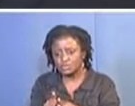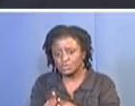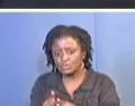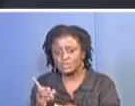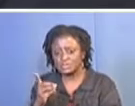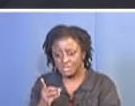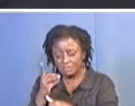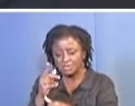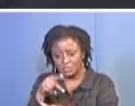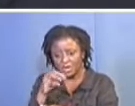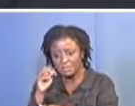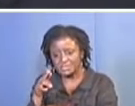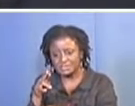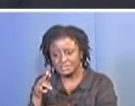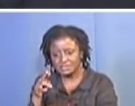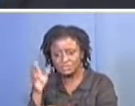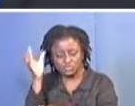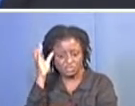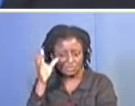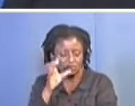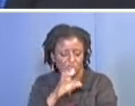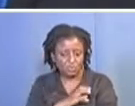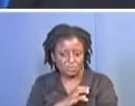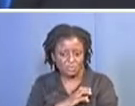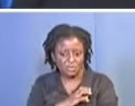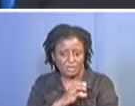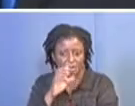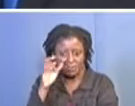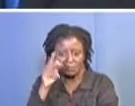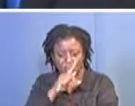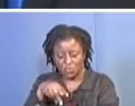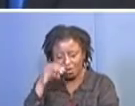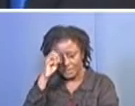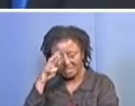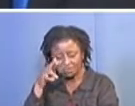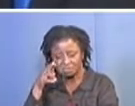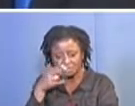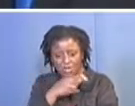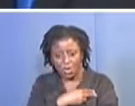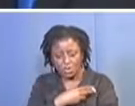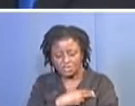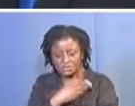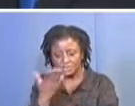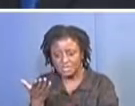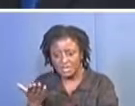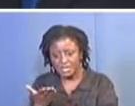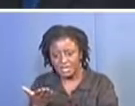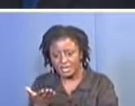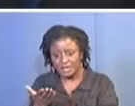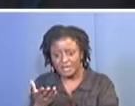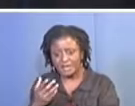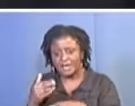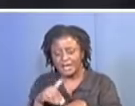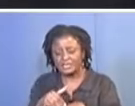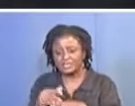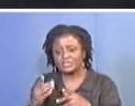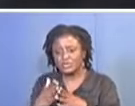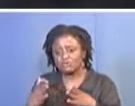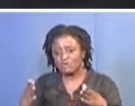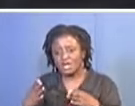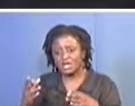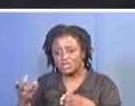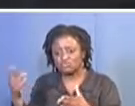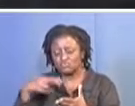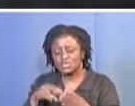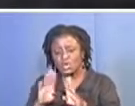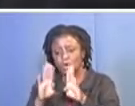the Honorable Chester Cooper. Prime Minister Holness was in town attending the grand reopening of Sandals Royal Bahamian Spa Resort